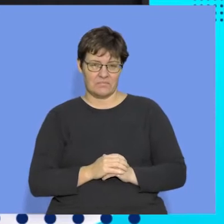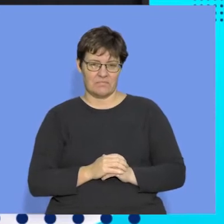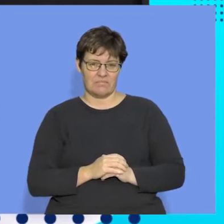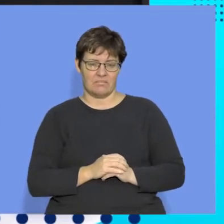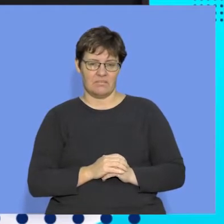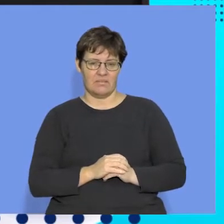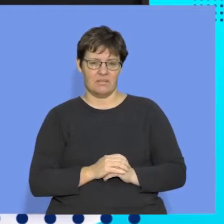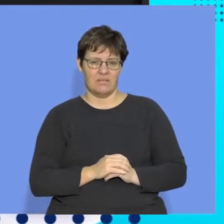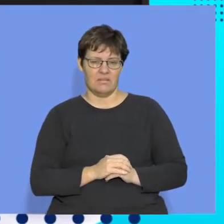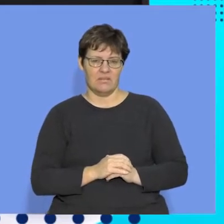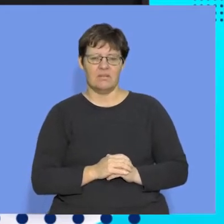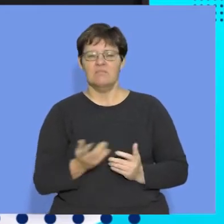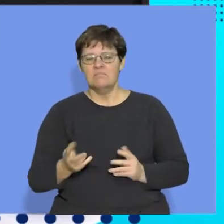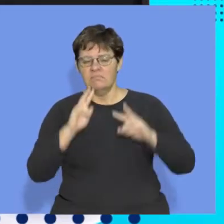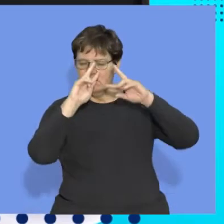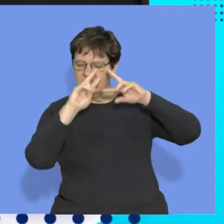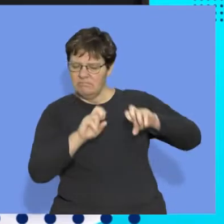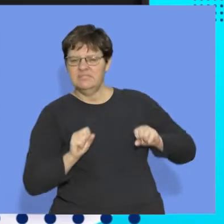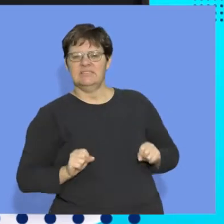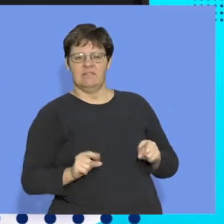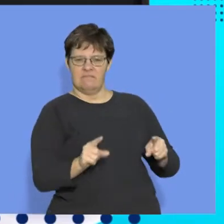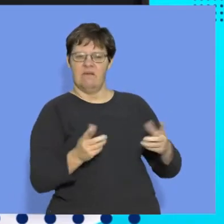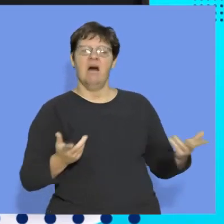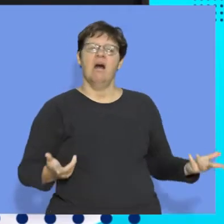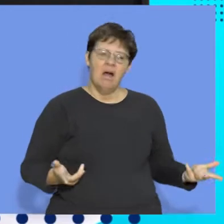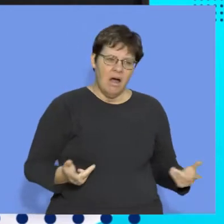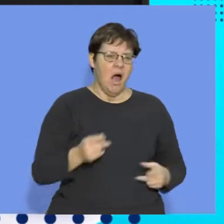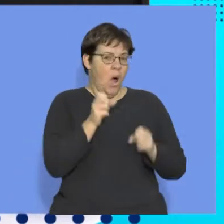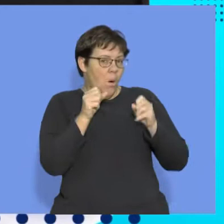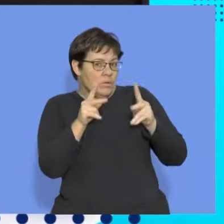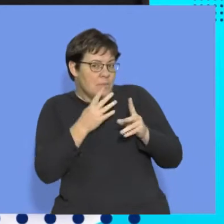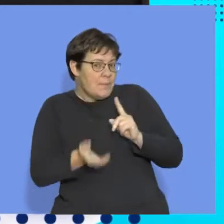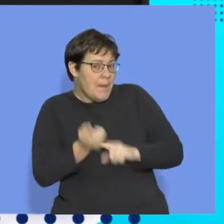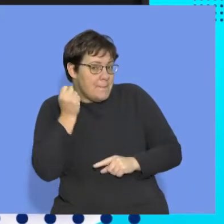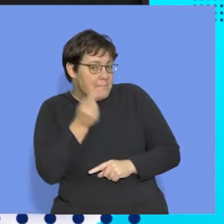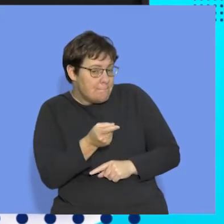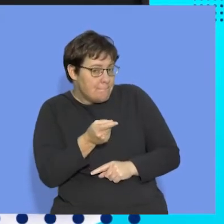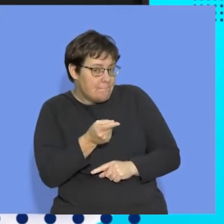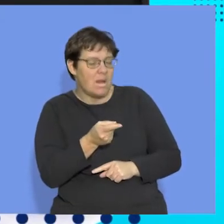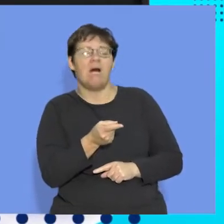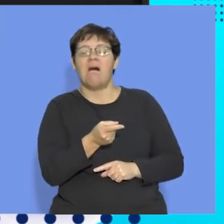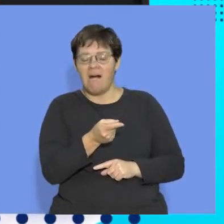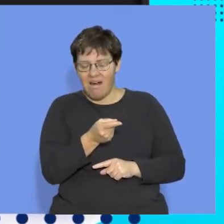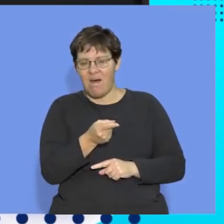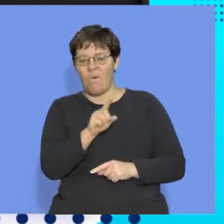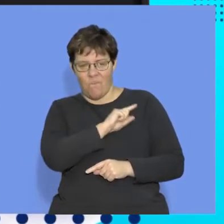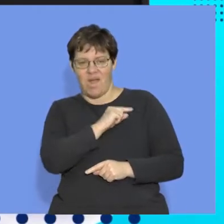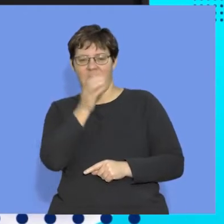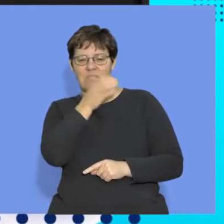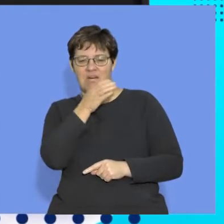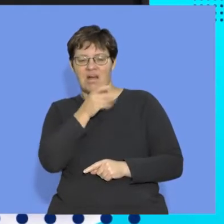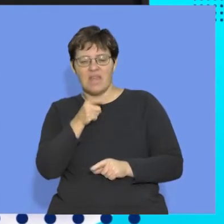to research, just check what is actually the chance of getting that, and compare it probably to